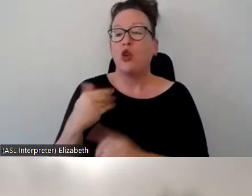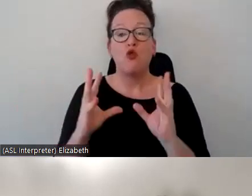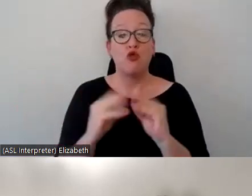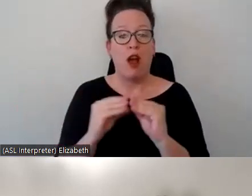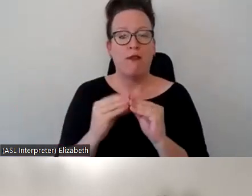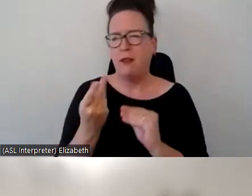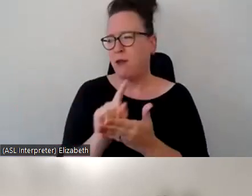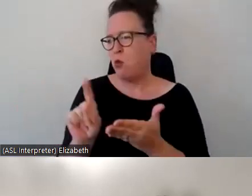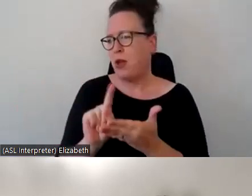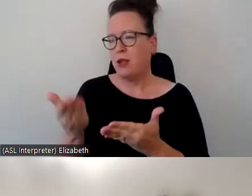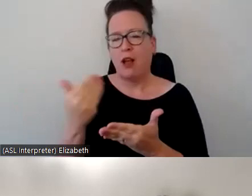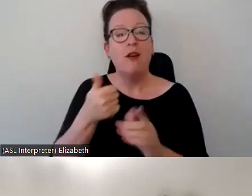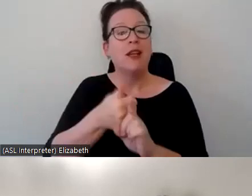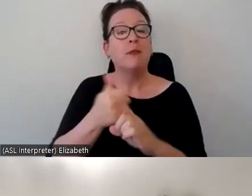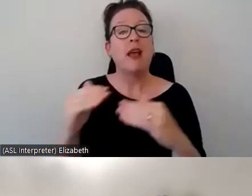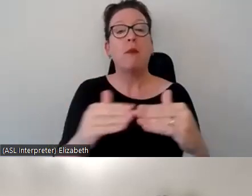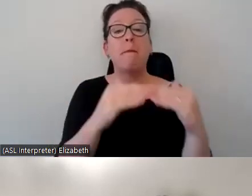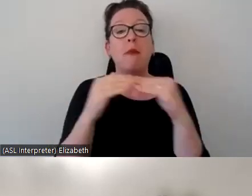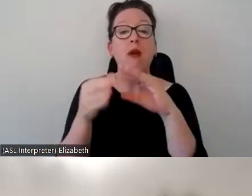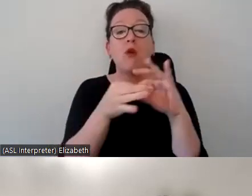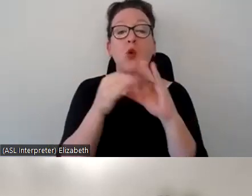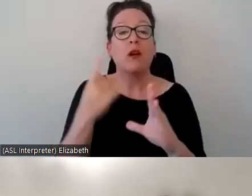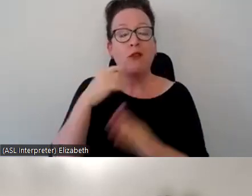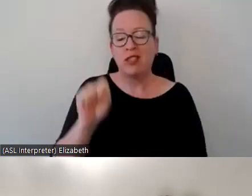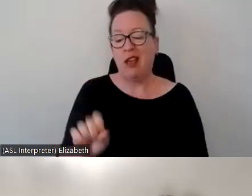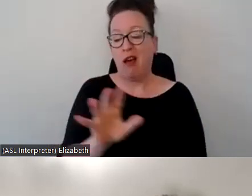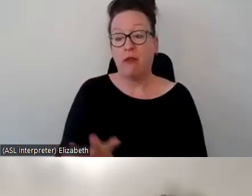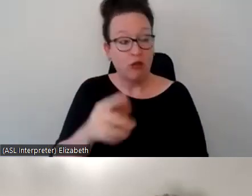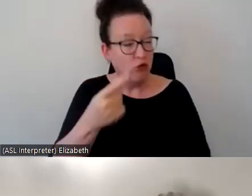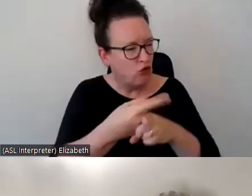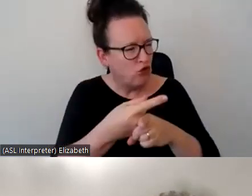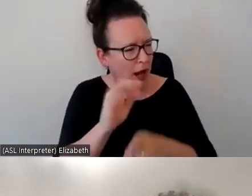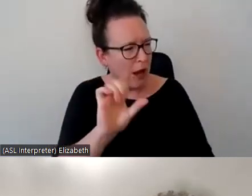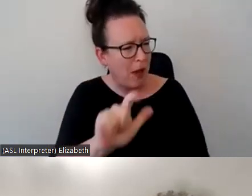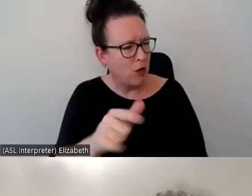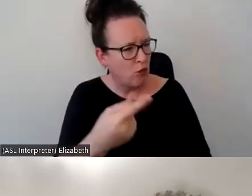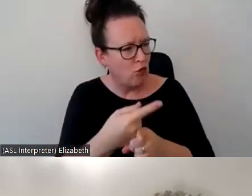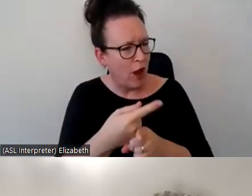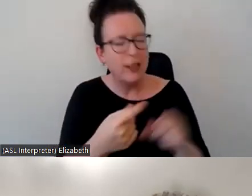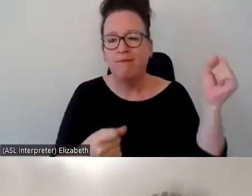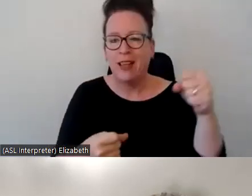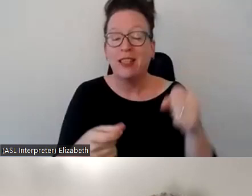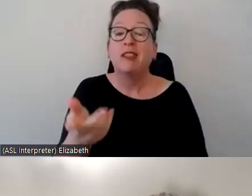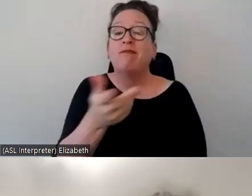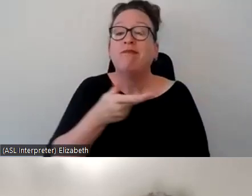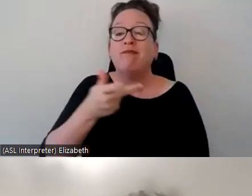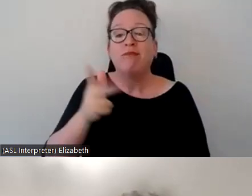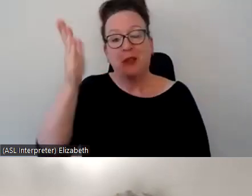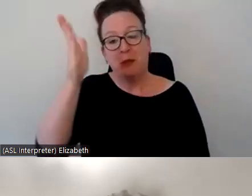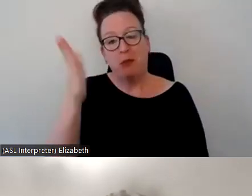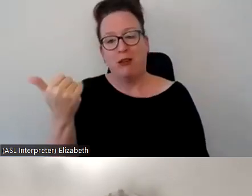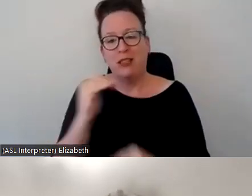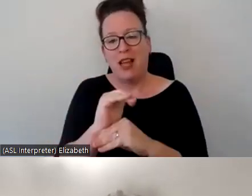the peer coordinator for the Southern region. Is that right, Emmanuel? So those are your speakers today. We couldn't be